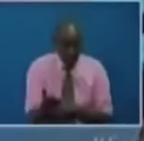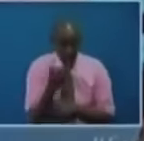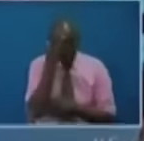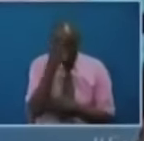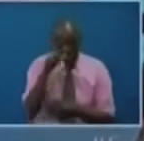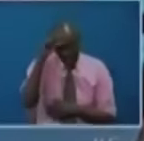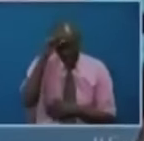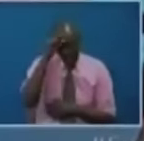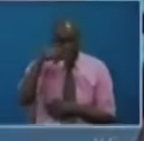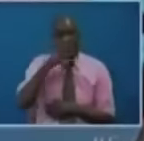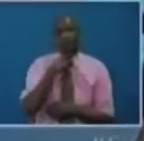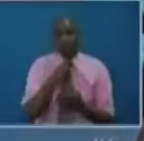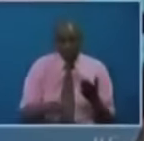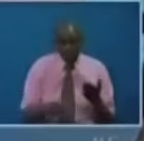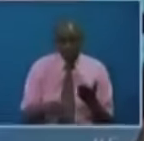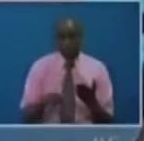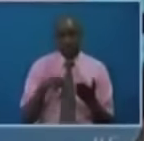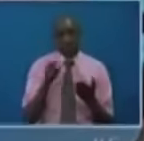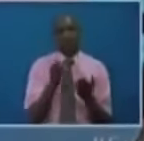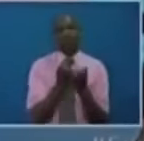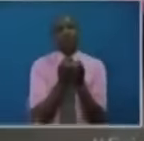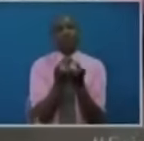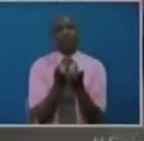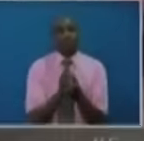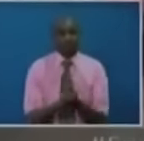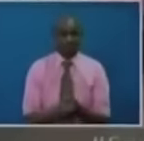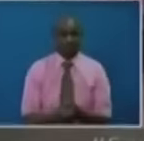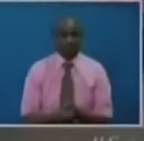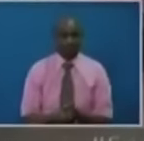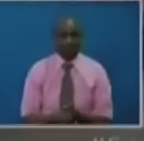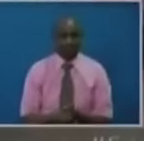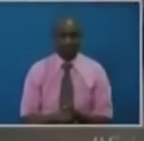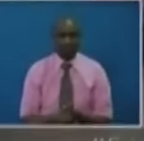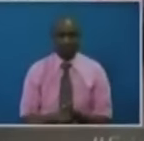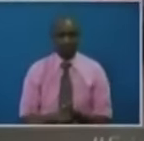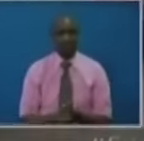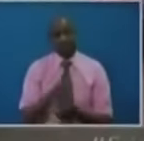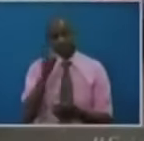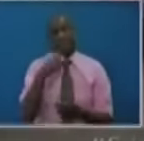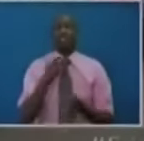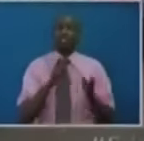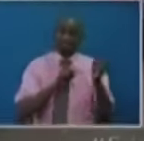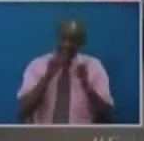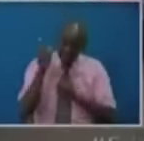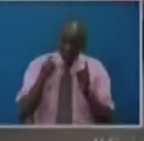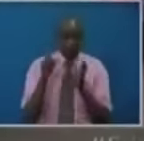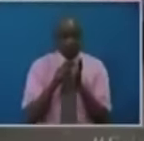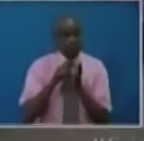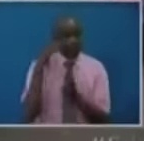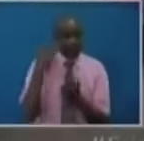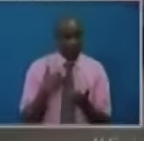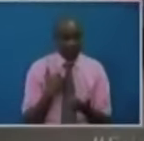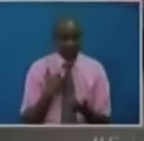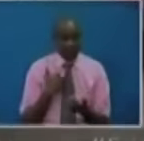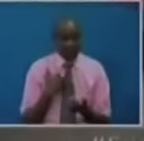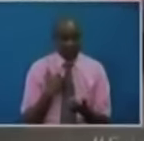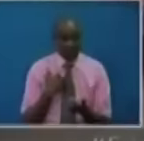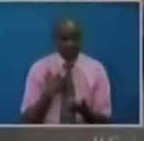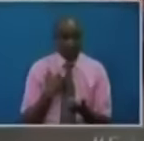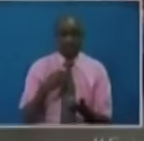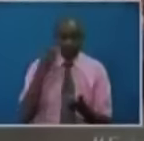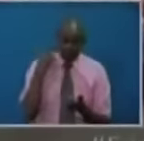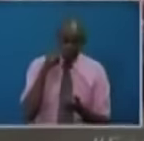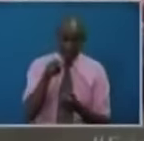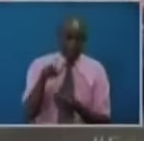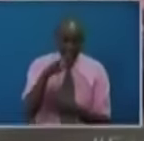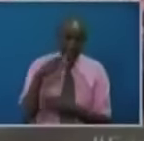government is prioritizing to solve the ferry woes. In a crippling transport crisis, but some of the scenes familiar